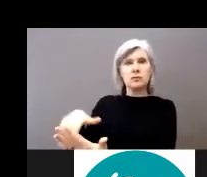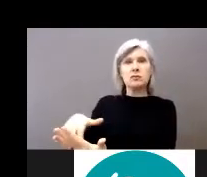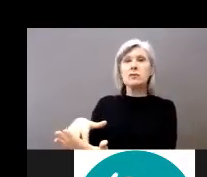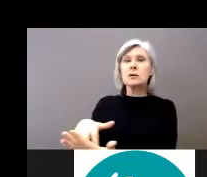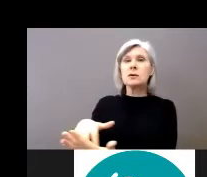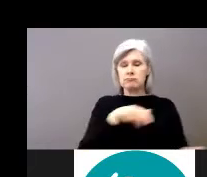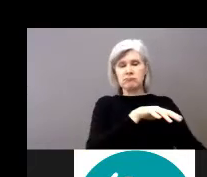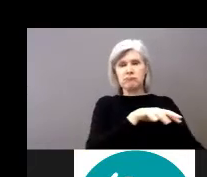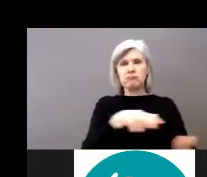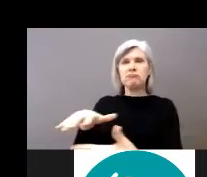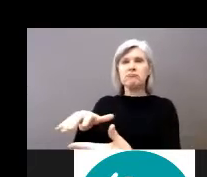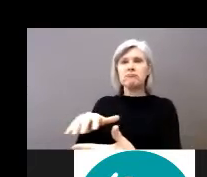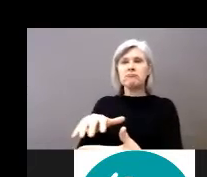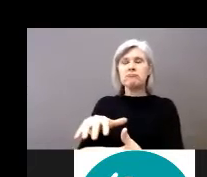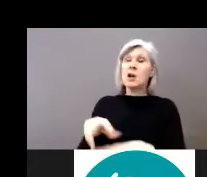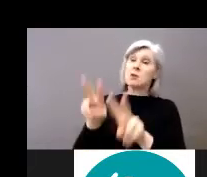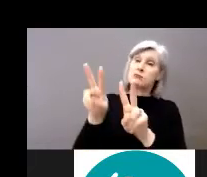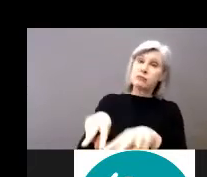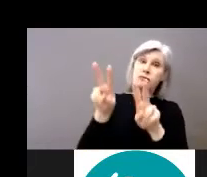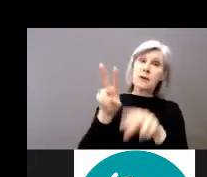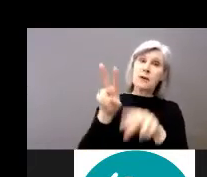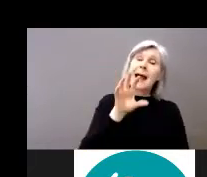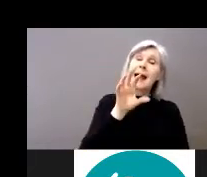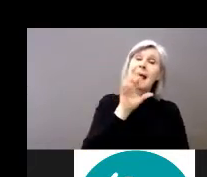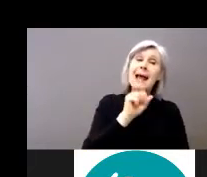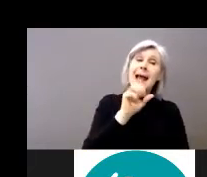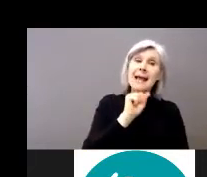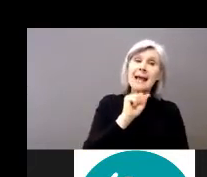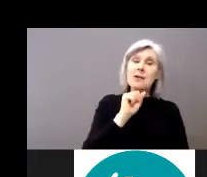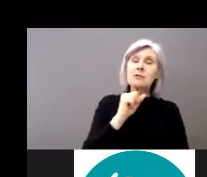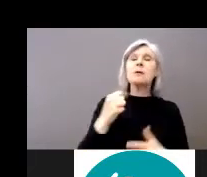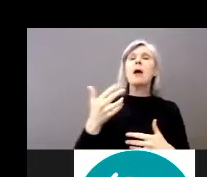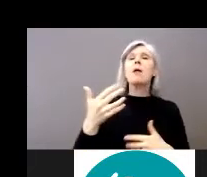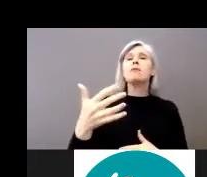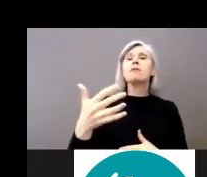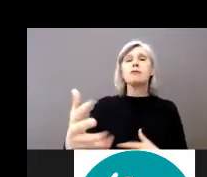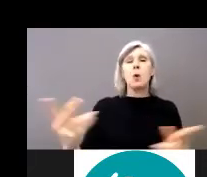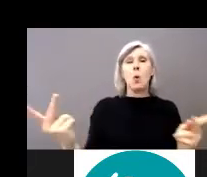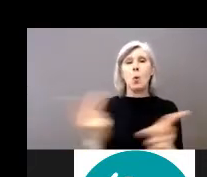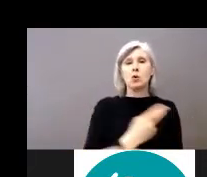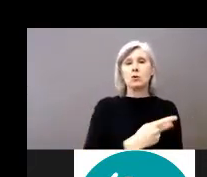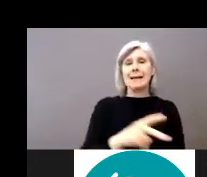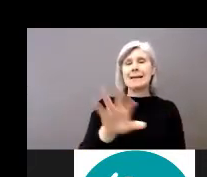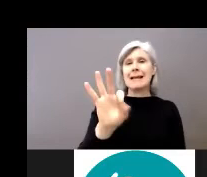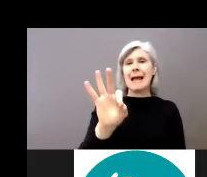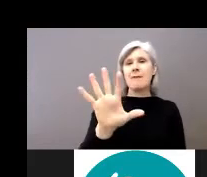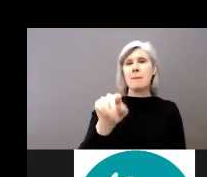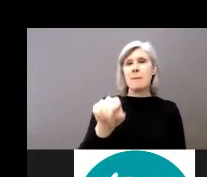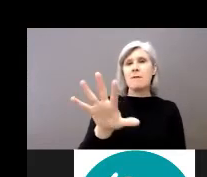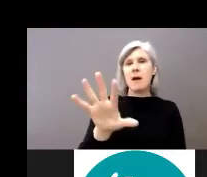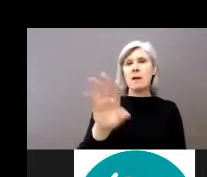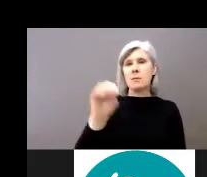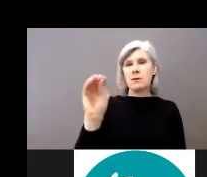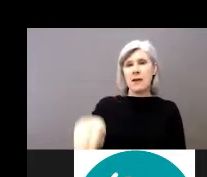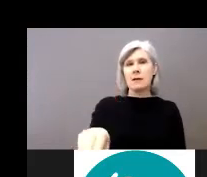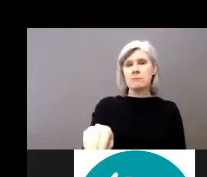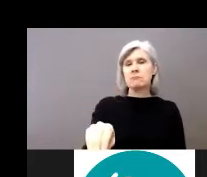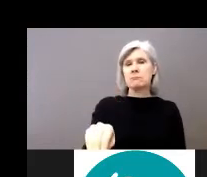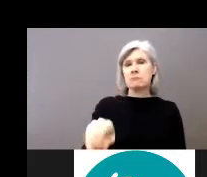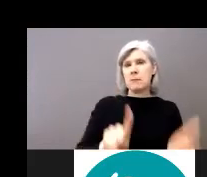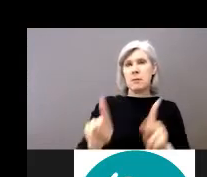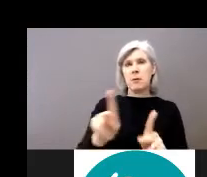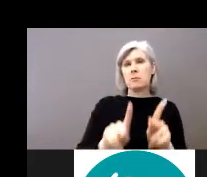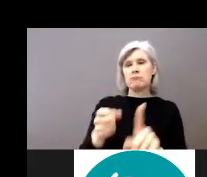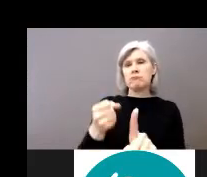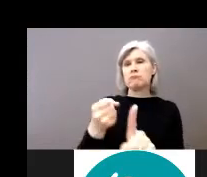health outcomes in 95.5% of the studies looked at. And this was done in 45 countries